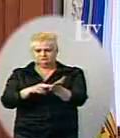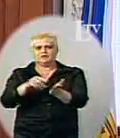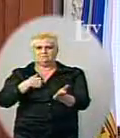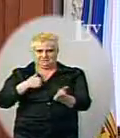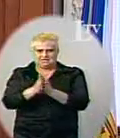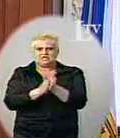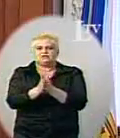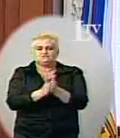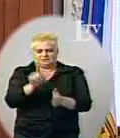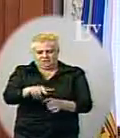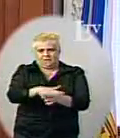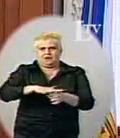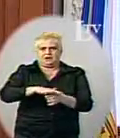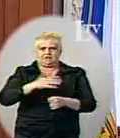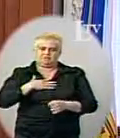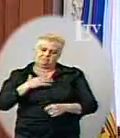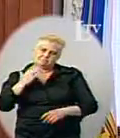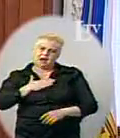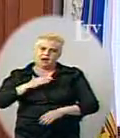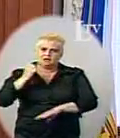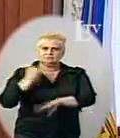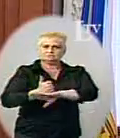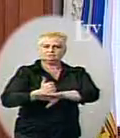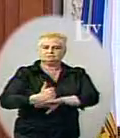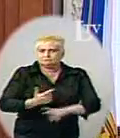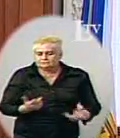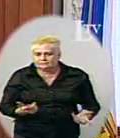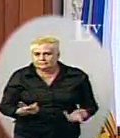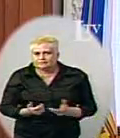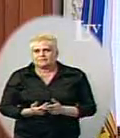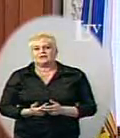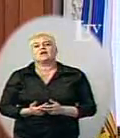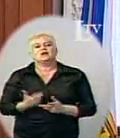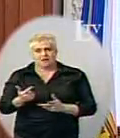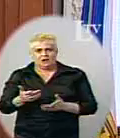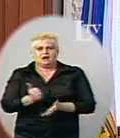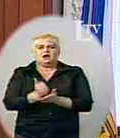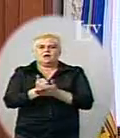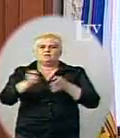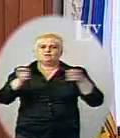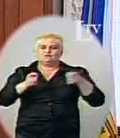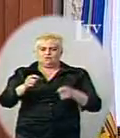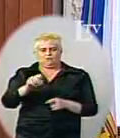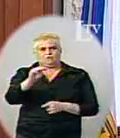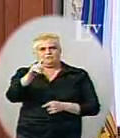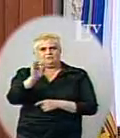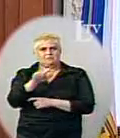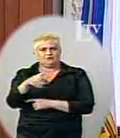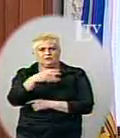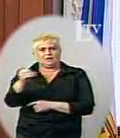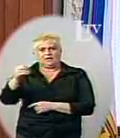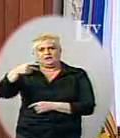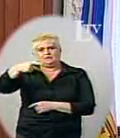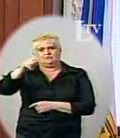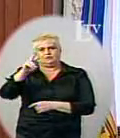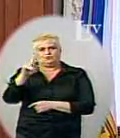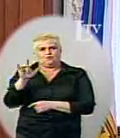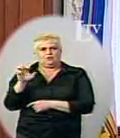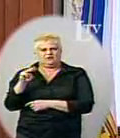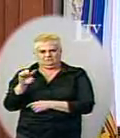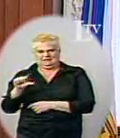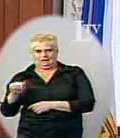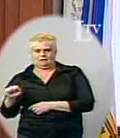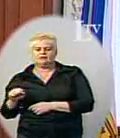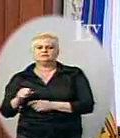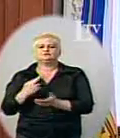claims. This will modernize the management of our mineral and petroleum resources and be the benefit